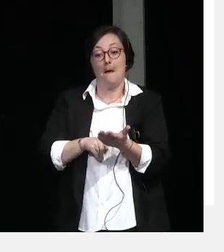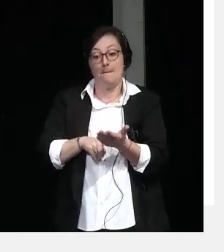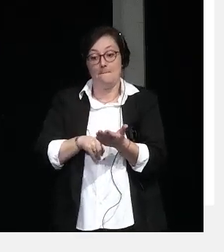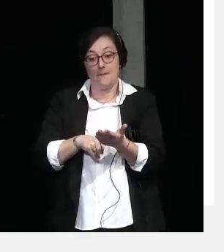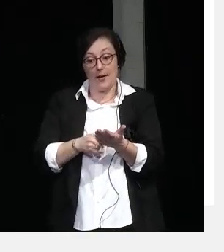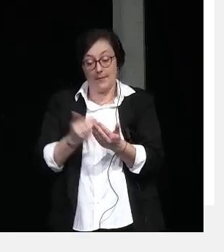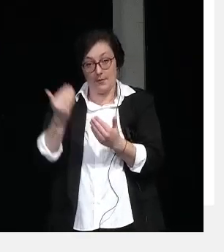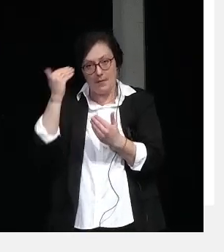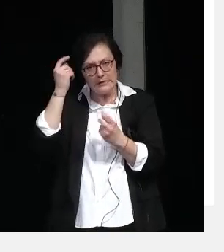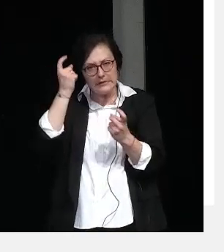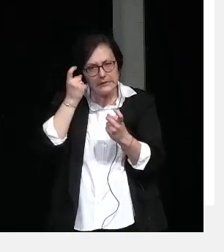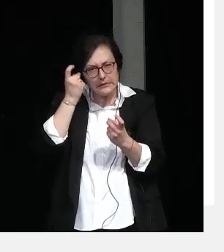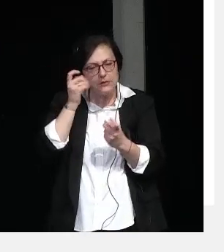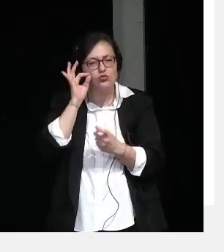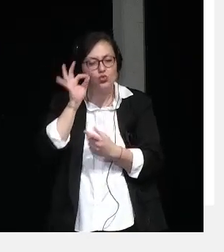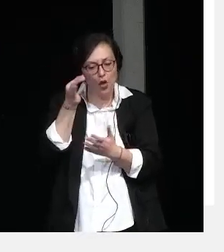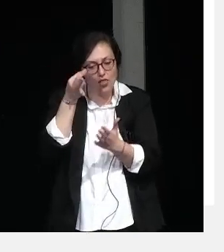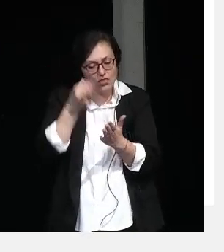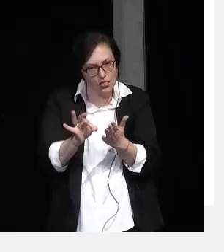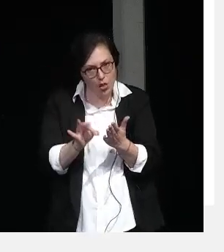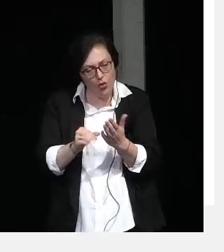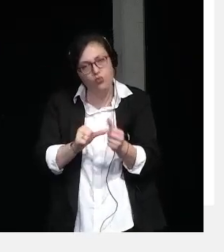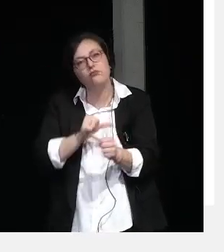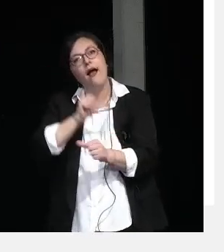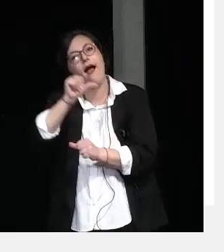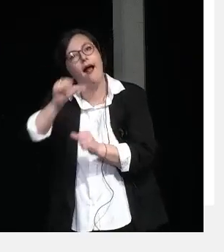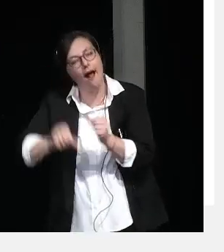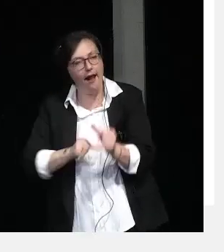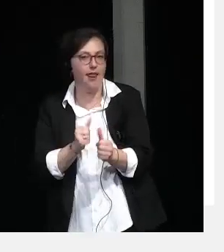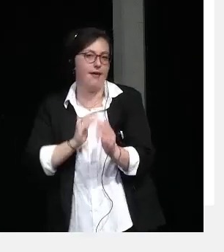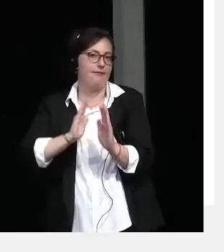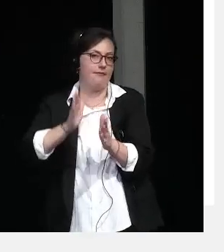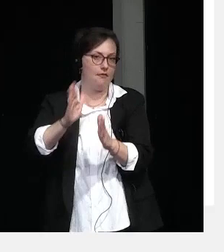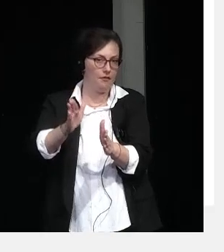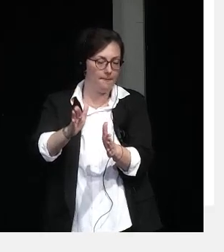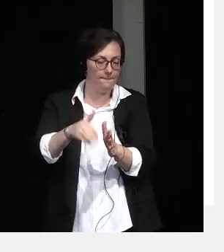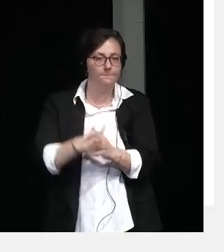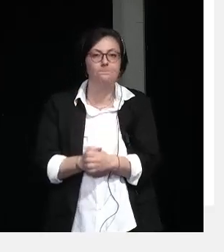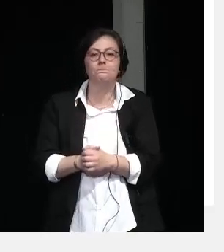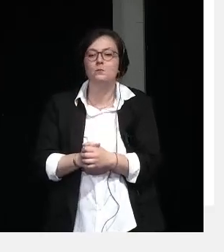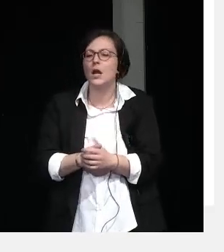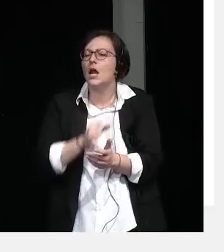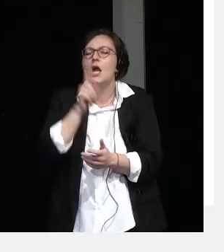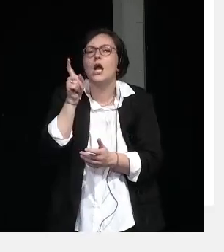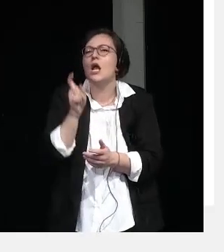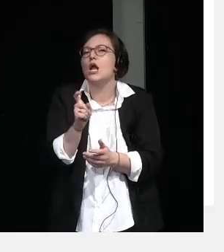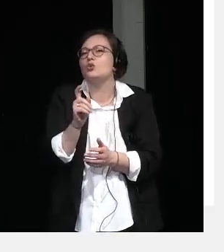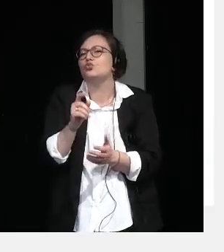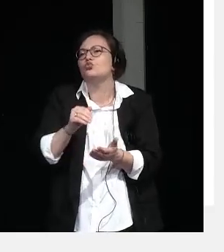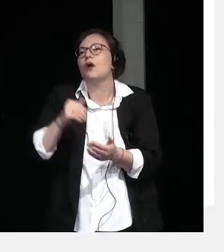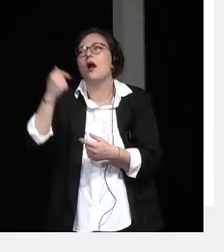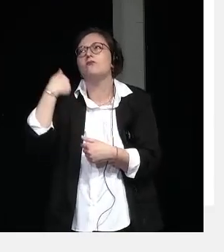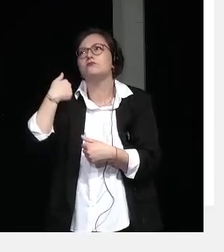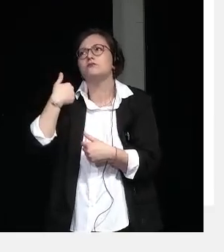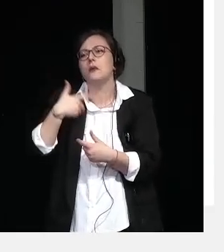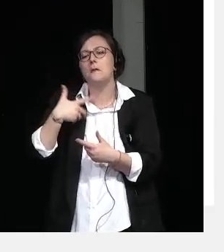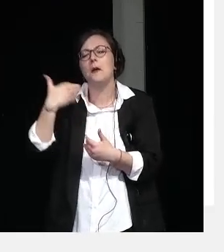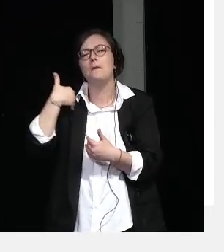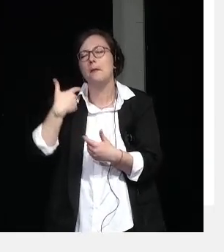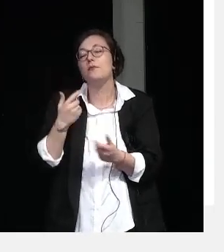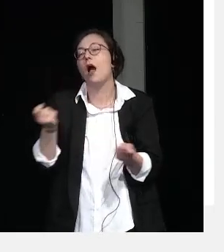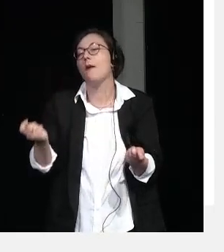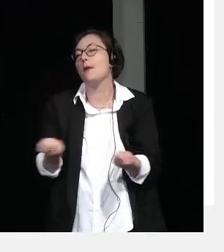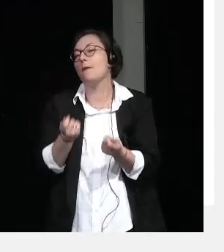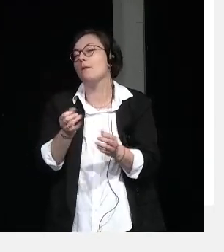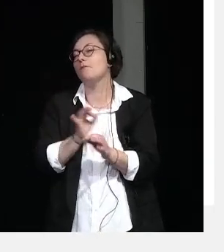put it up, and you realize you totally forgot something, and it's so obvious once people start using